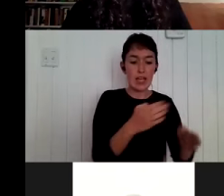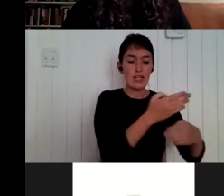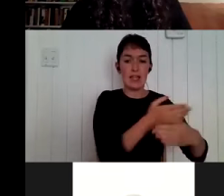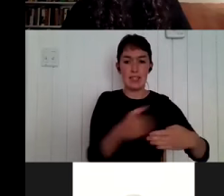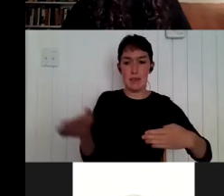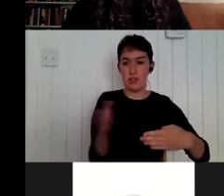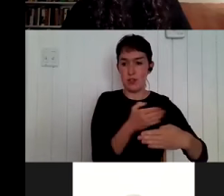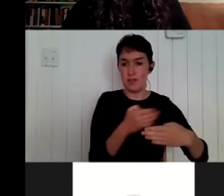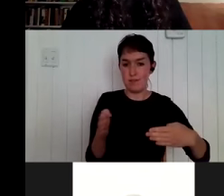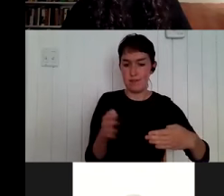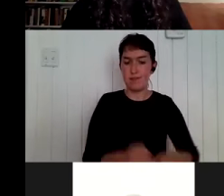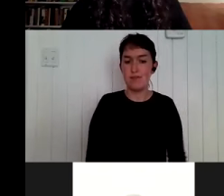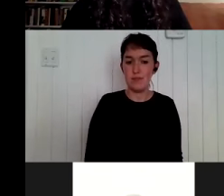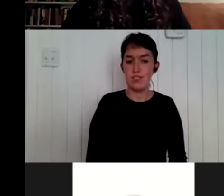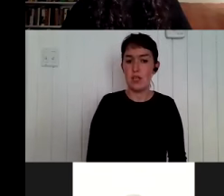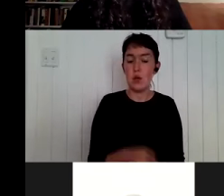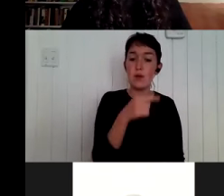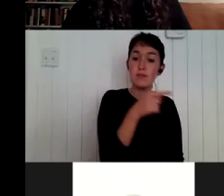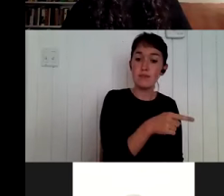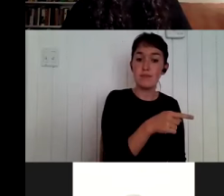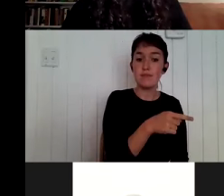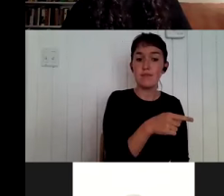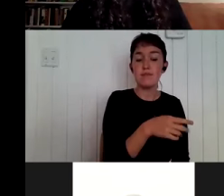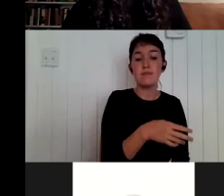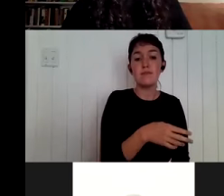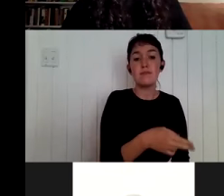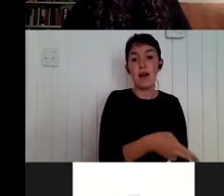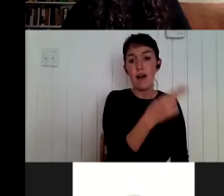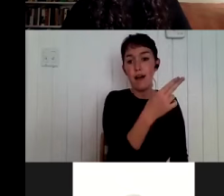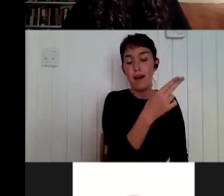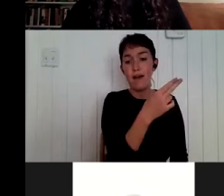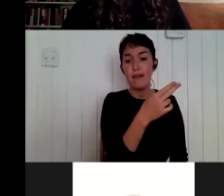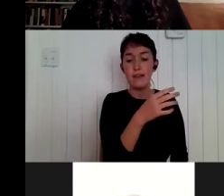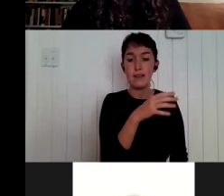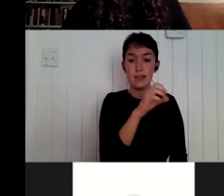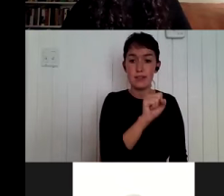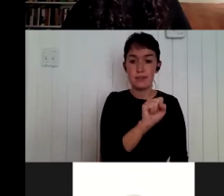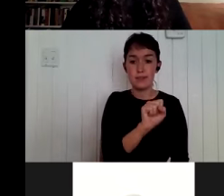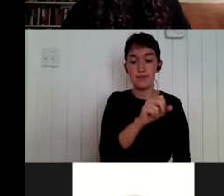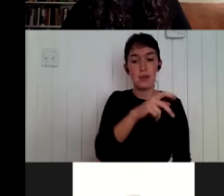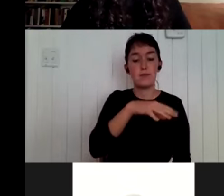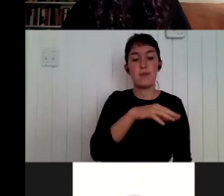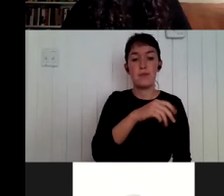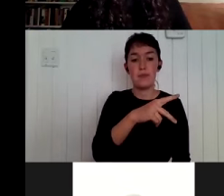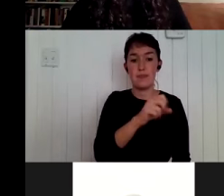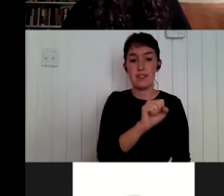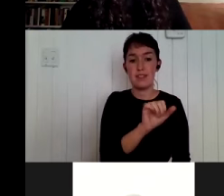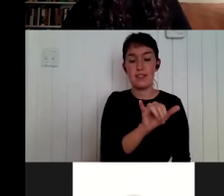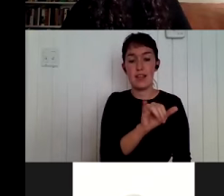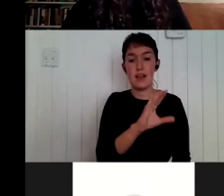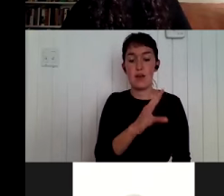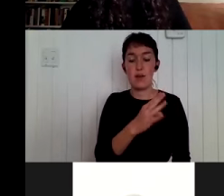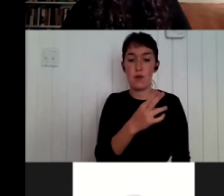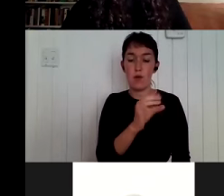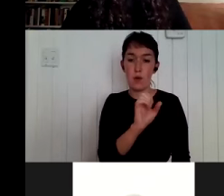one end, there's a really high degree of psychosis symptoms. This is often apparent in disorders like schizophrenia, but